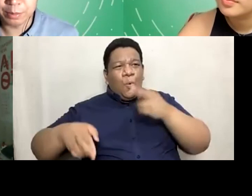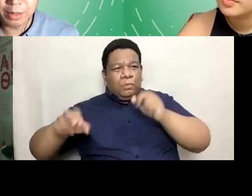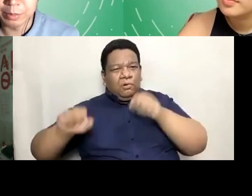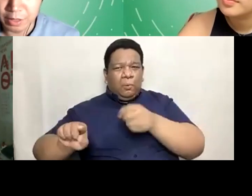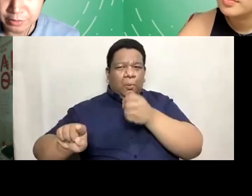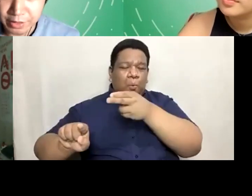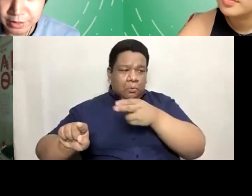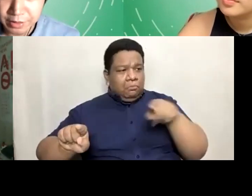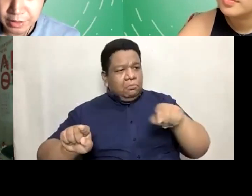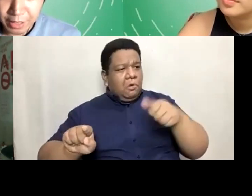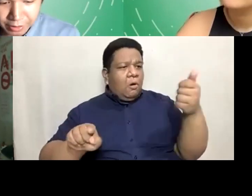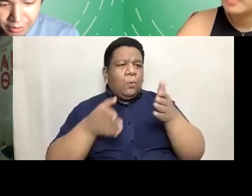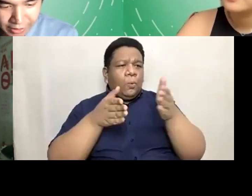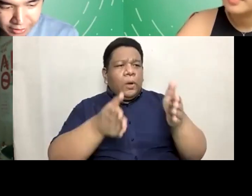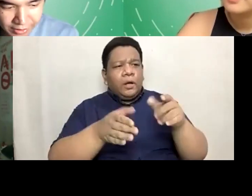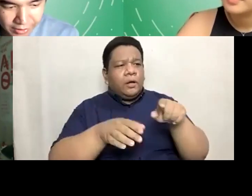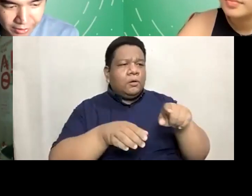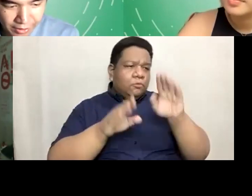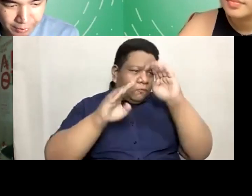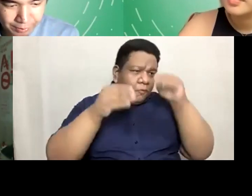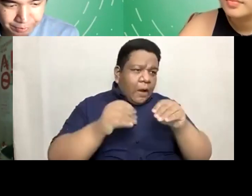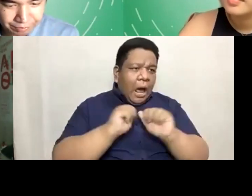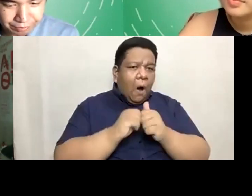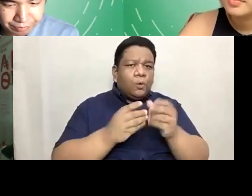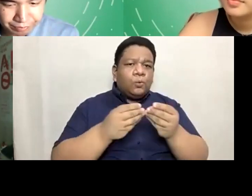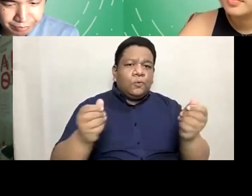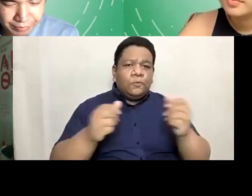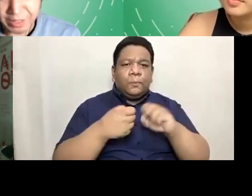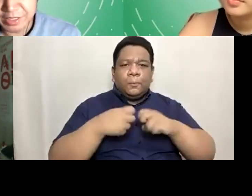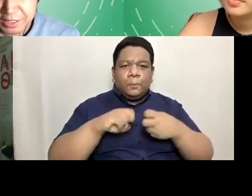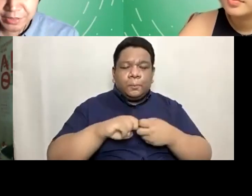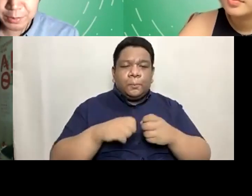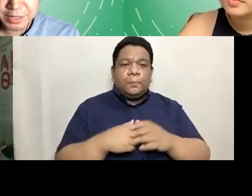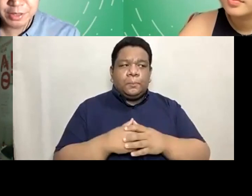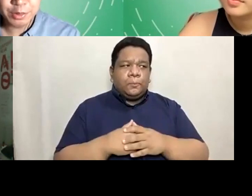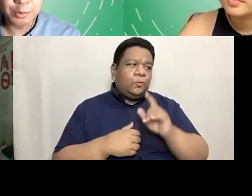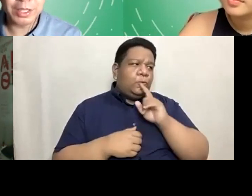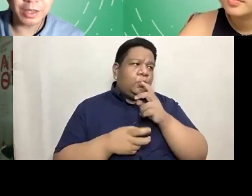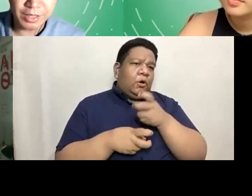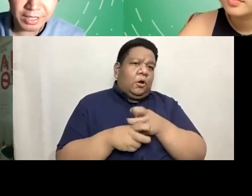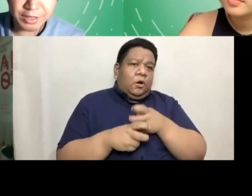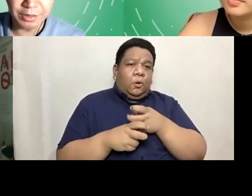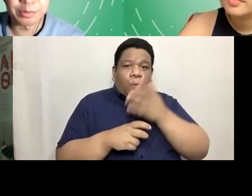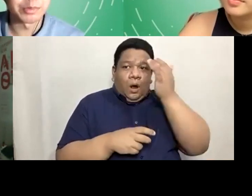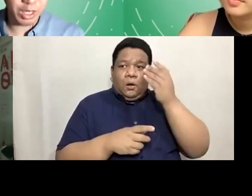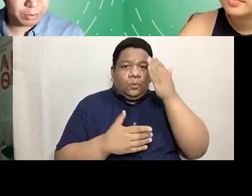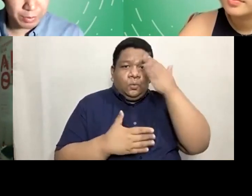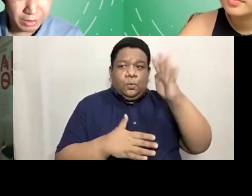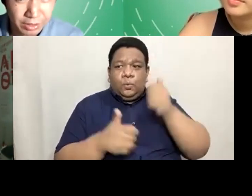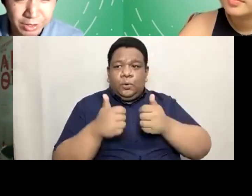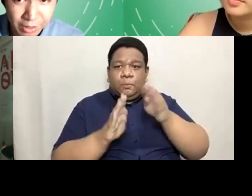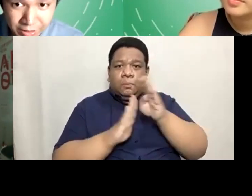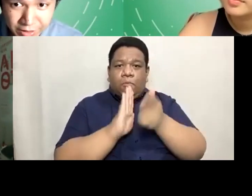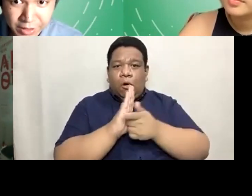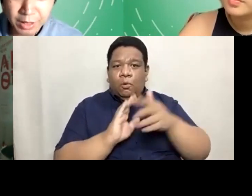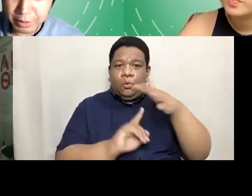more problem solving? Rather than, um, yeah, it's kind of difficult because I don't know what the context of jobs being